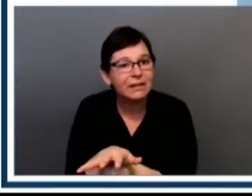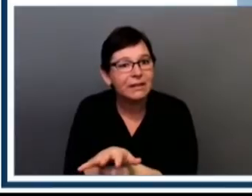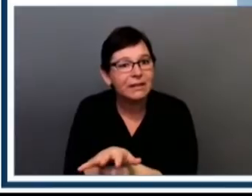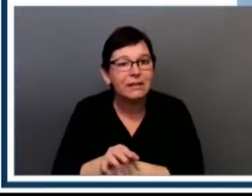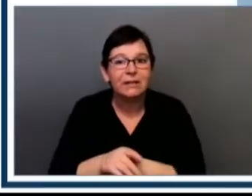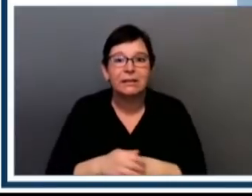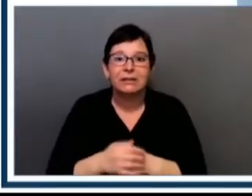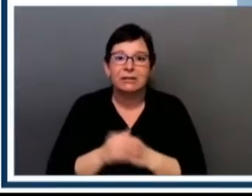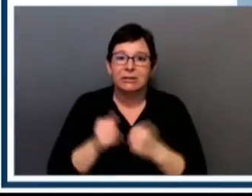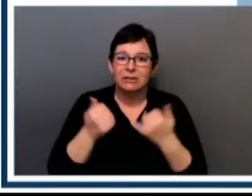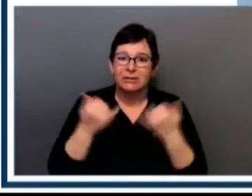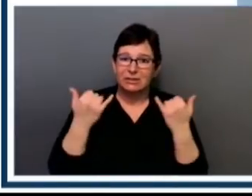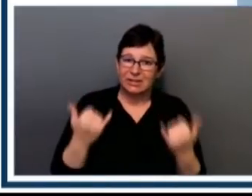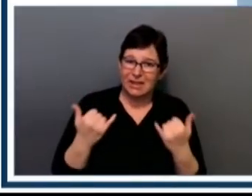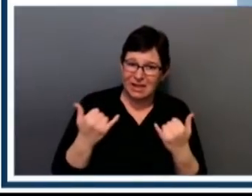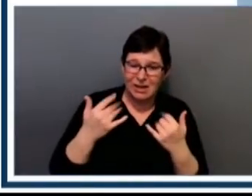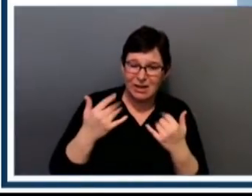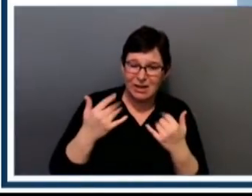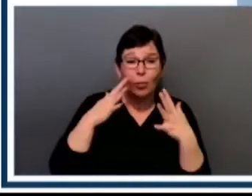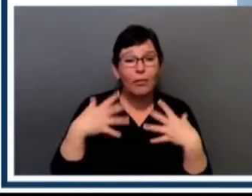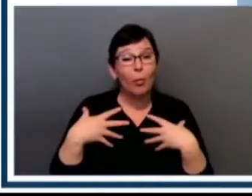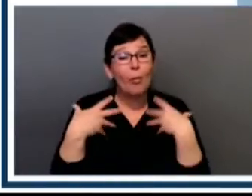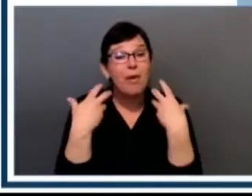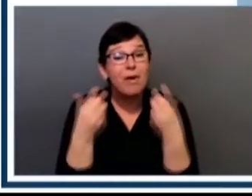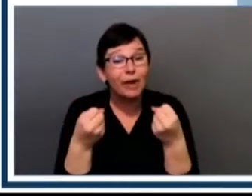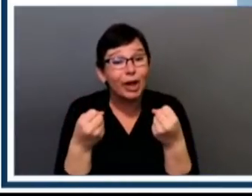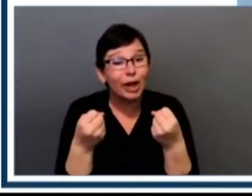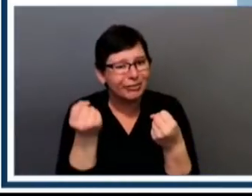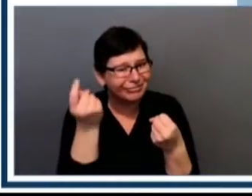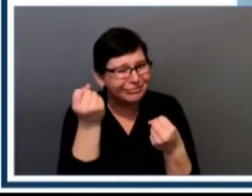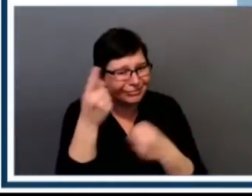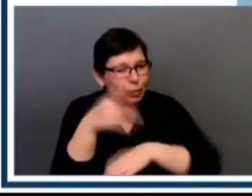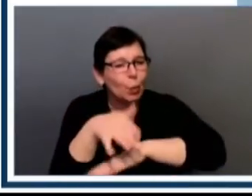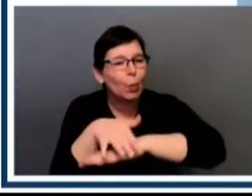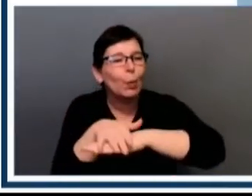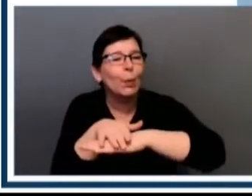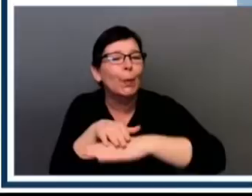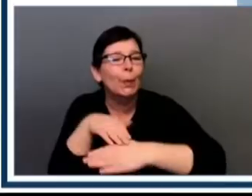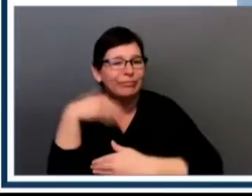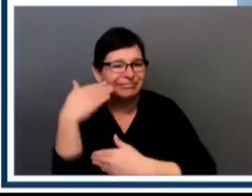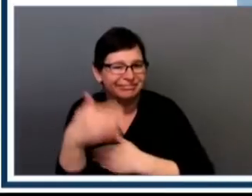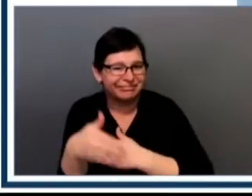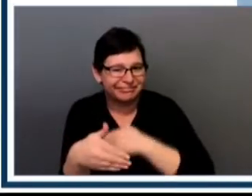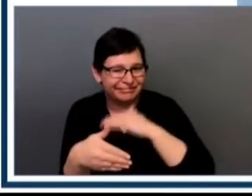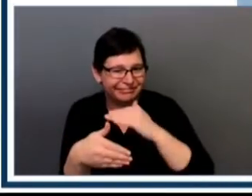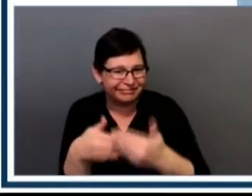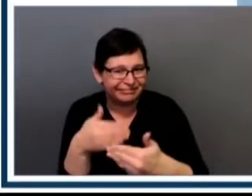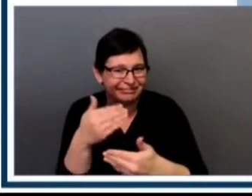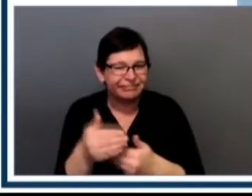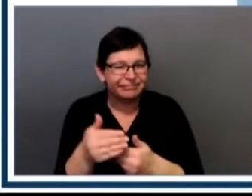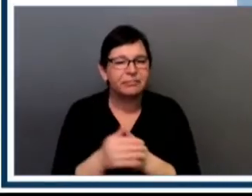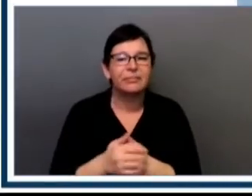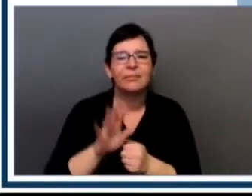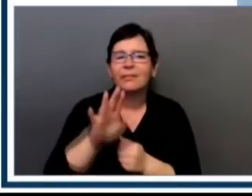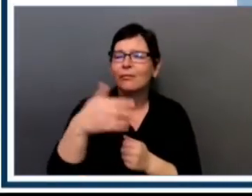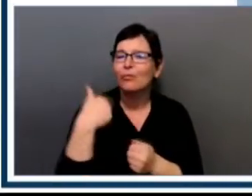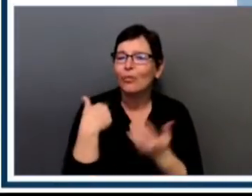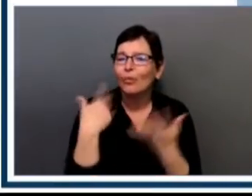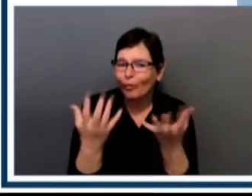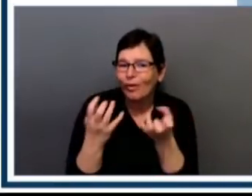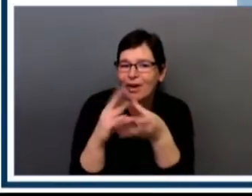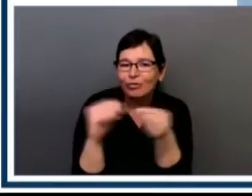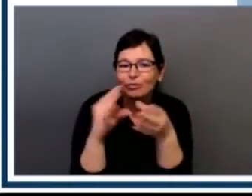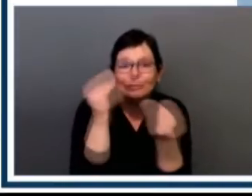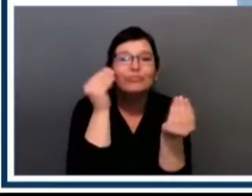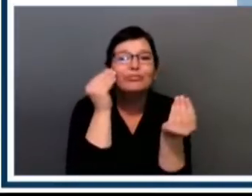about our plan to loosen restrictions and the changes being announced today. As the Premier said, we are removing the need for proof